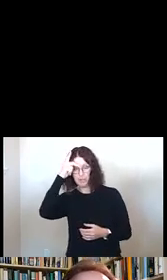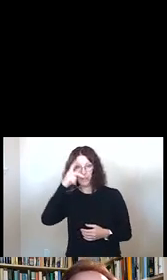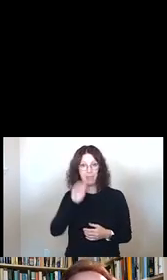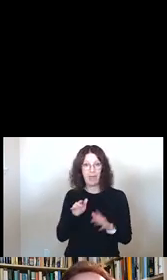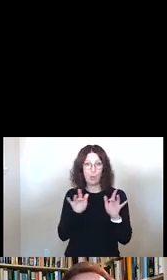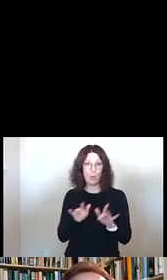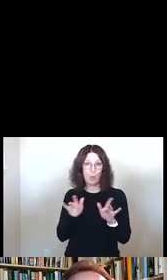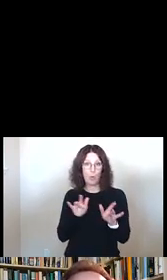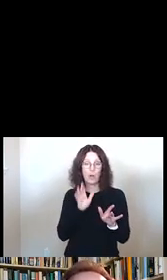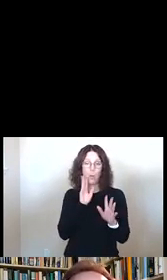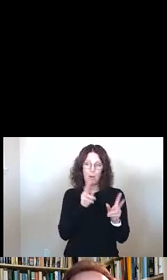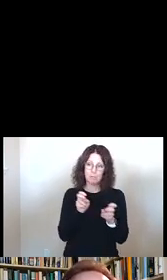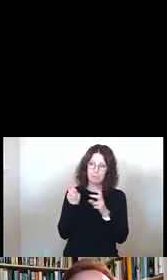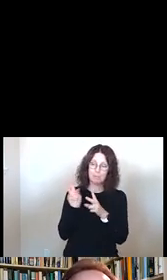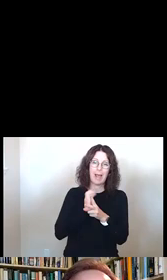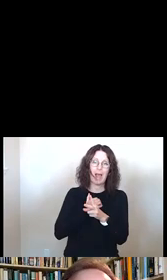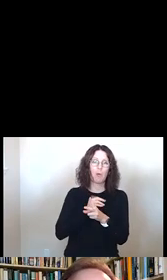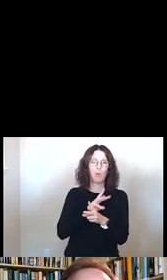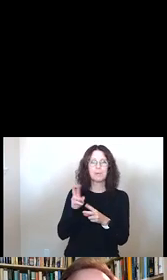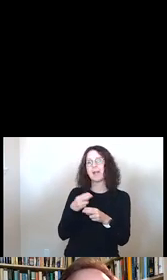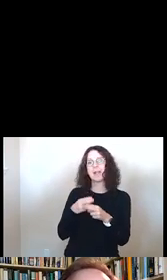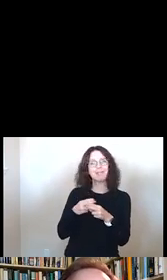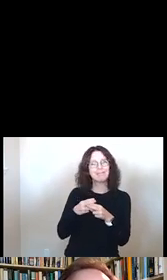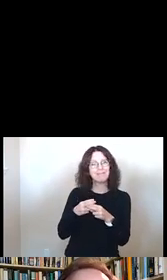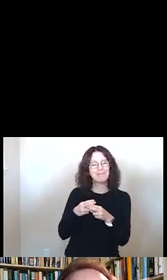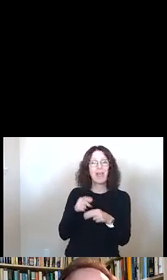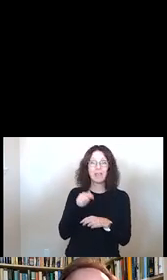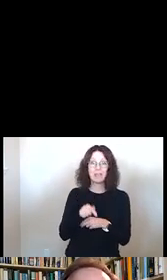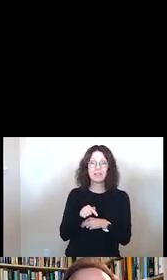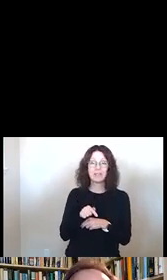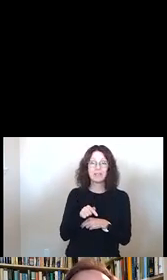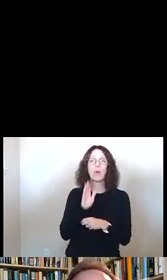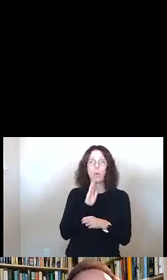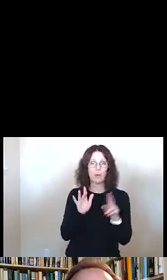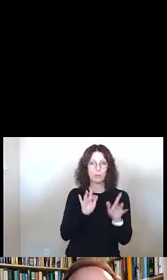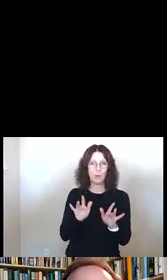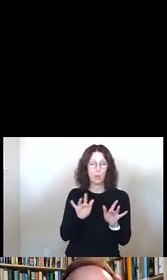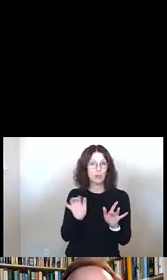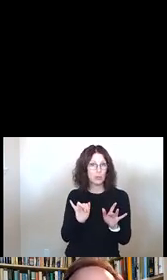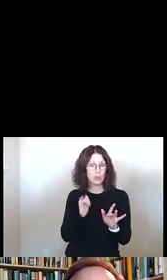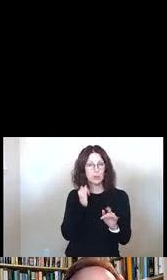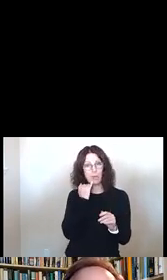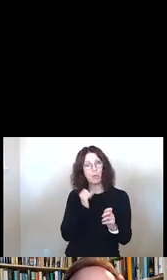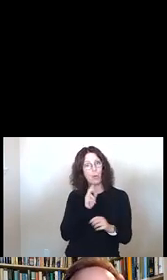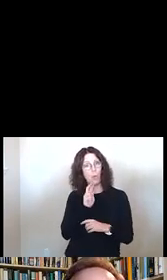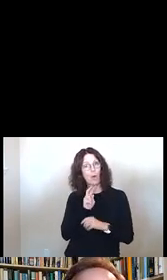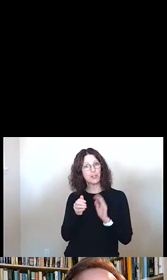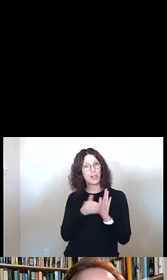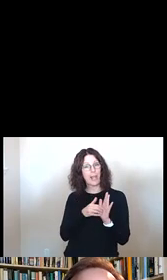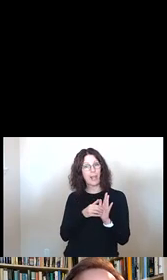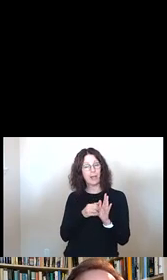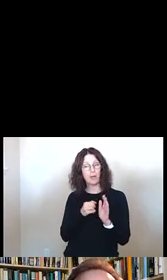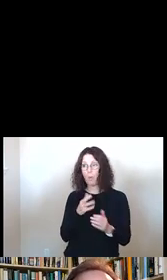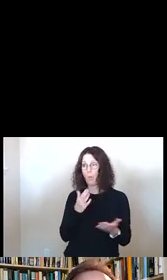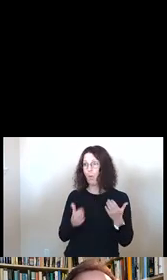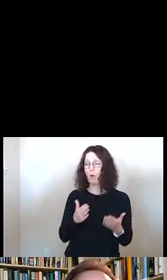website shortly. And this session is also being recorded. So if you want to come back to this one, or if someone else